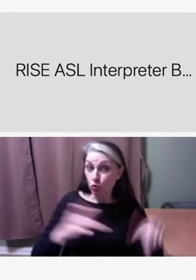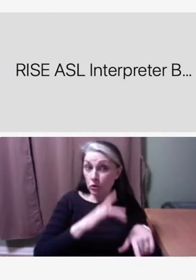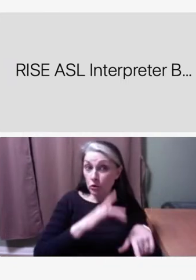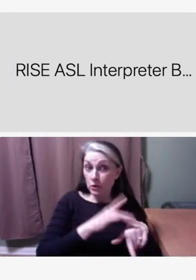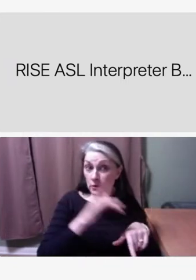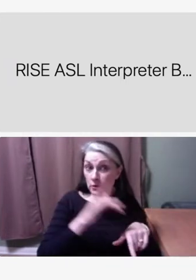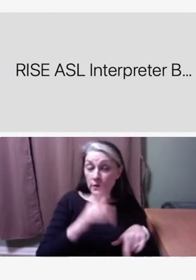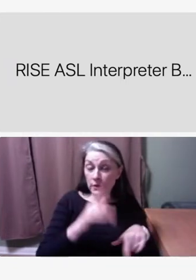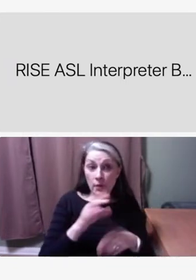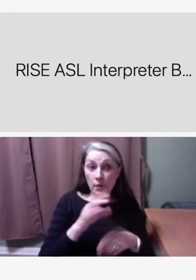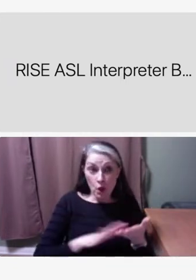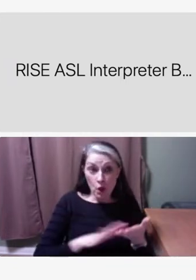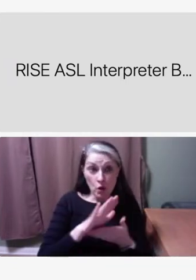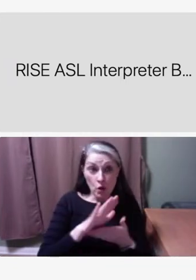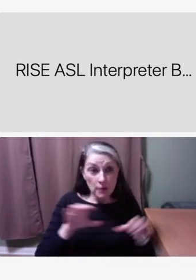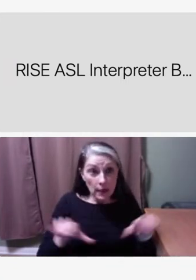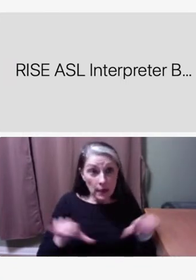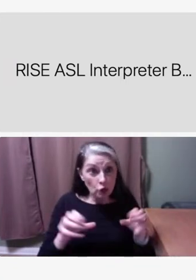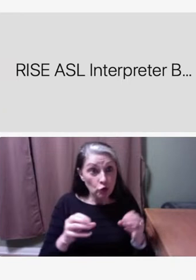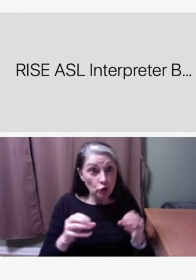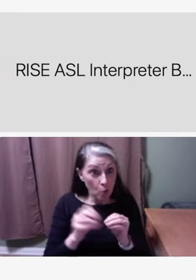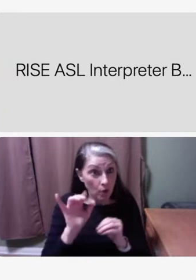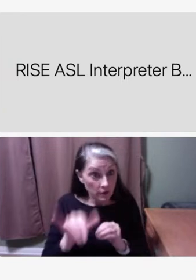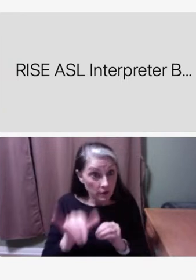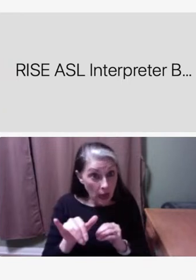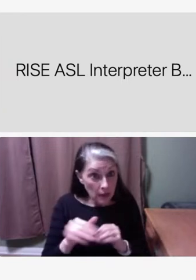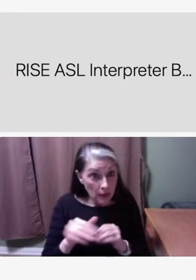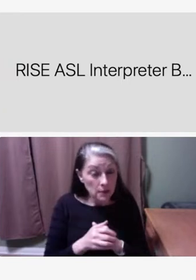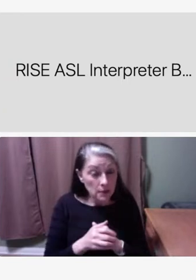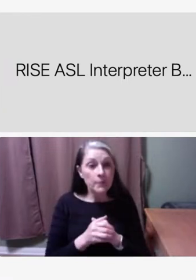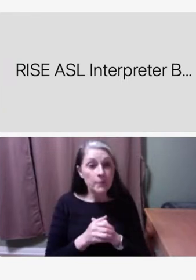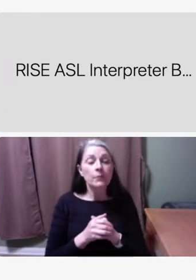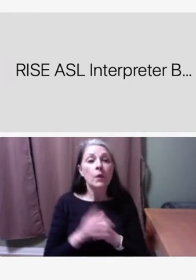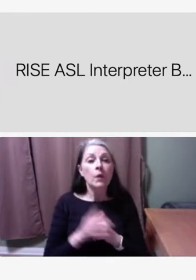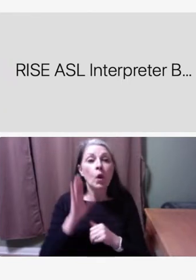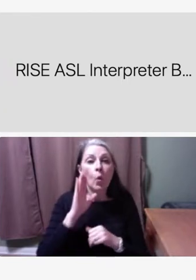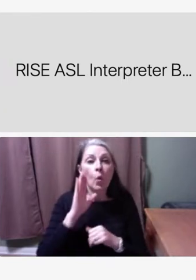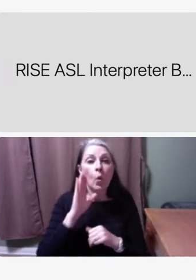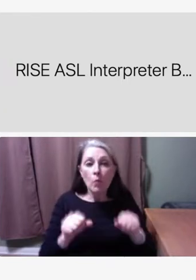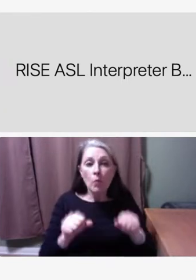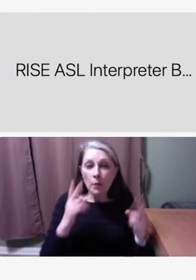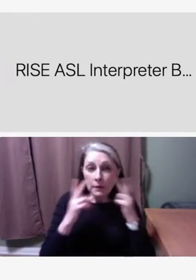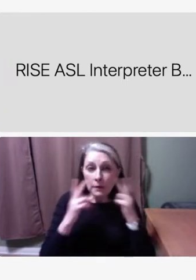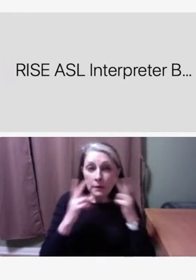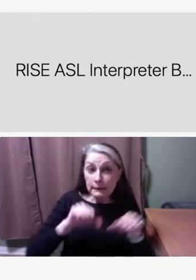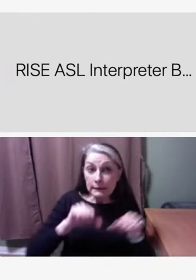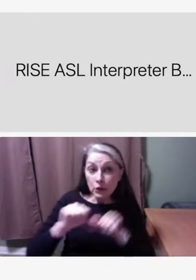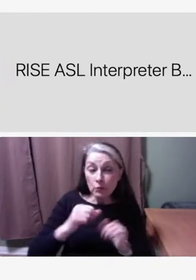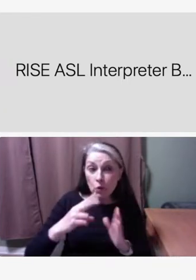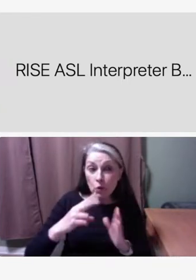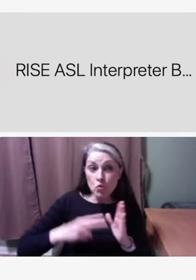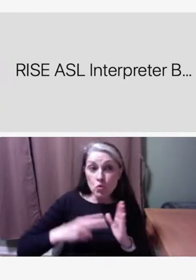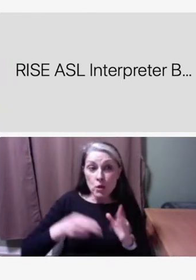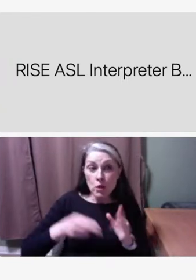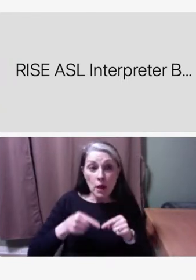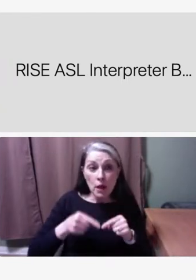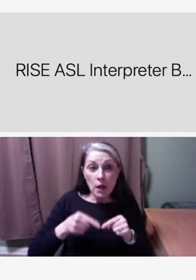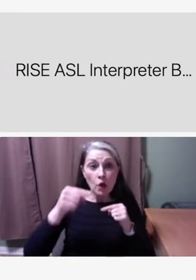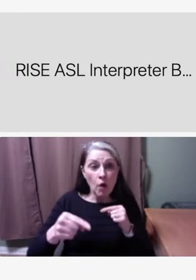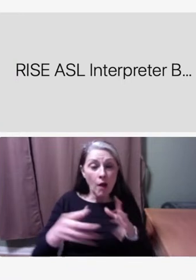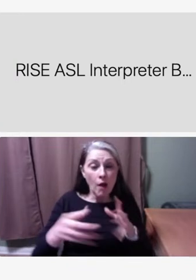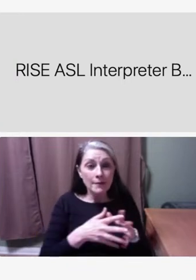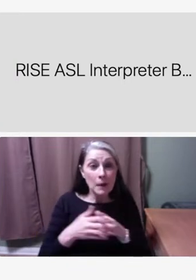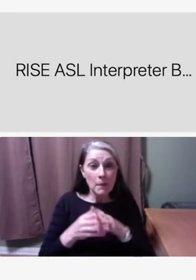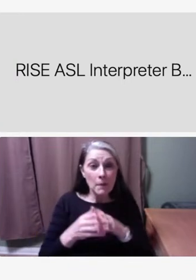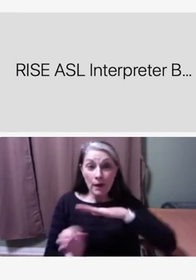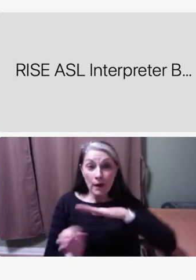more trips like that. We will probably see each other at the Read Across America at the elementary schools. Us as a board,